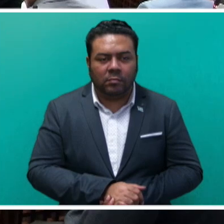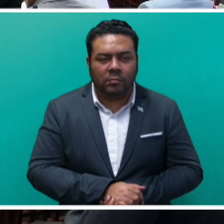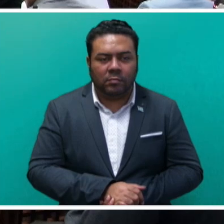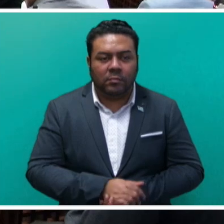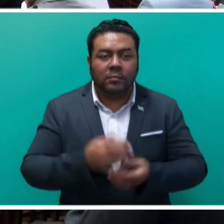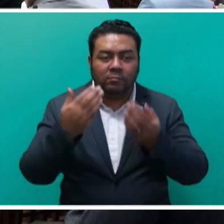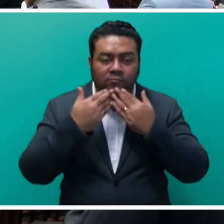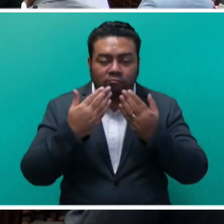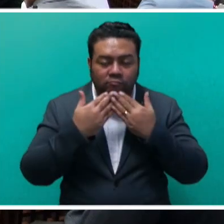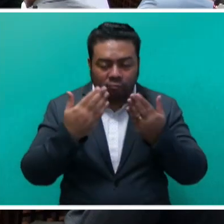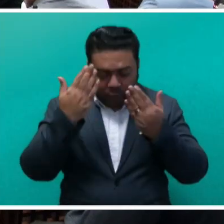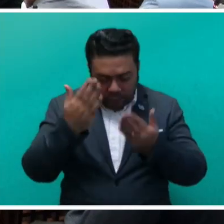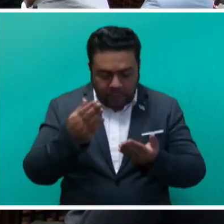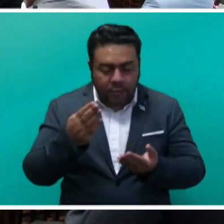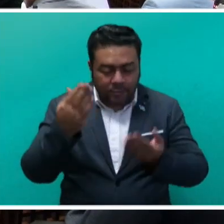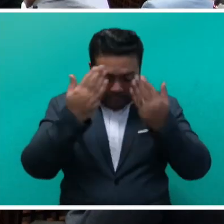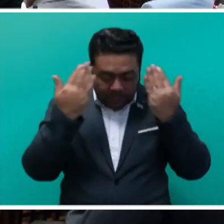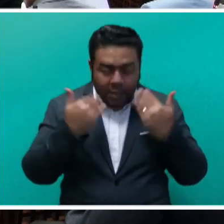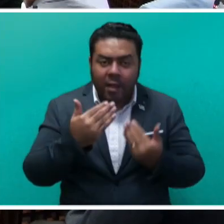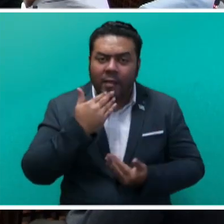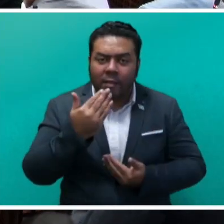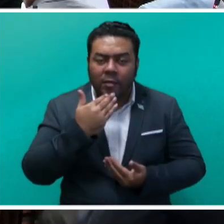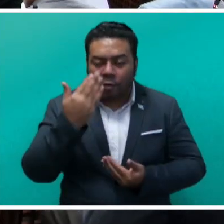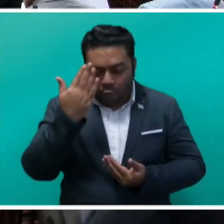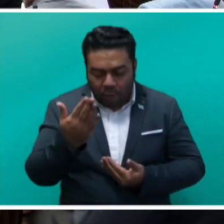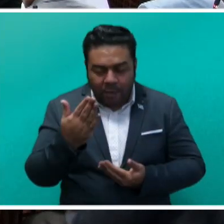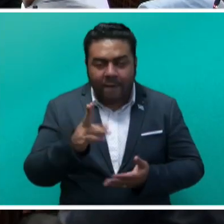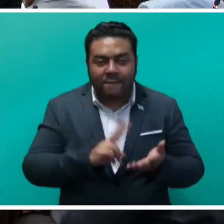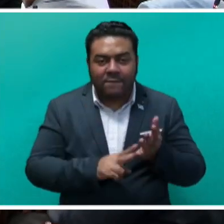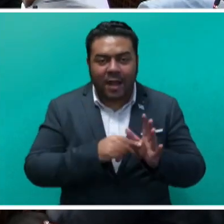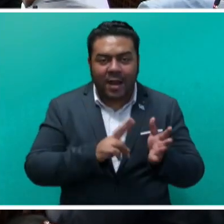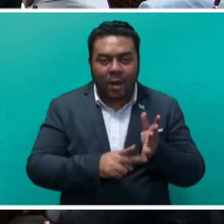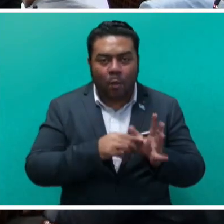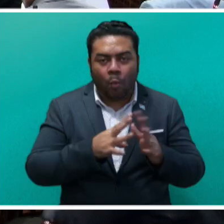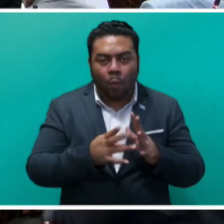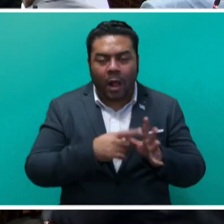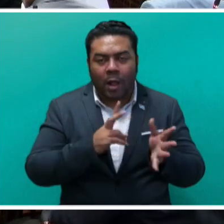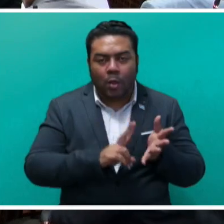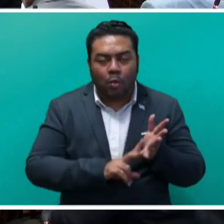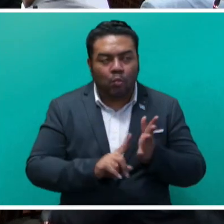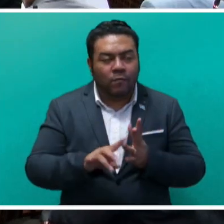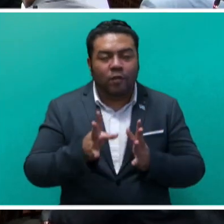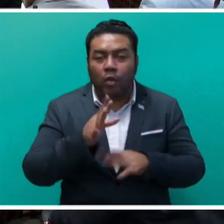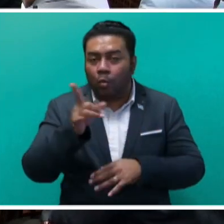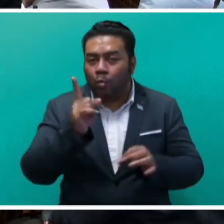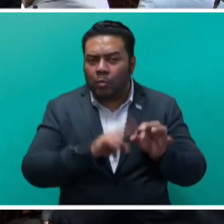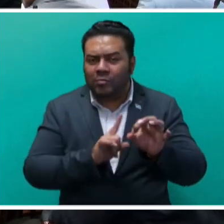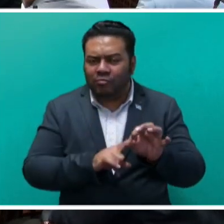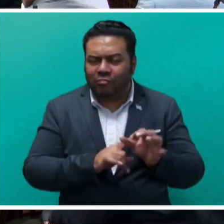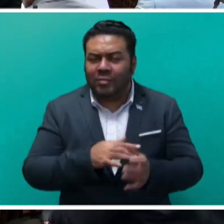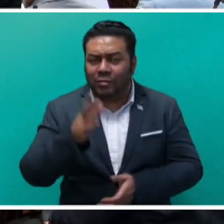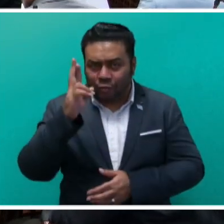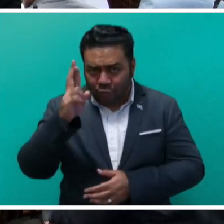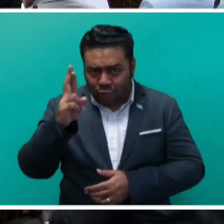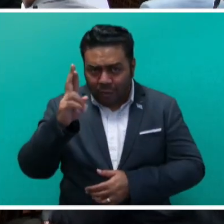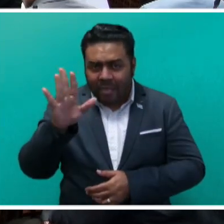Thank you, Honourable Speaker, and I thank the Honourable Manawalu for the question. So the